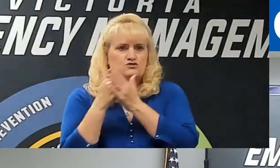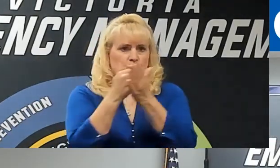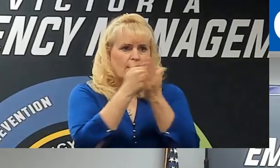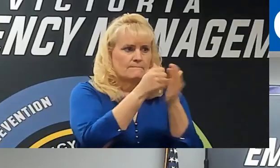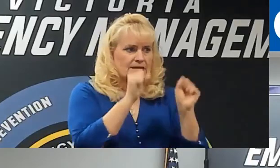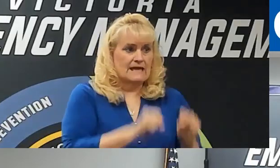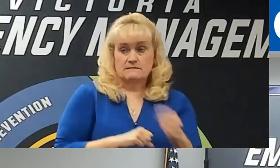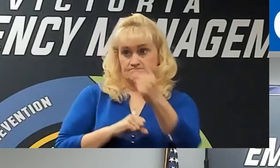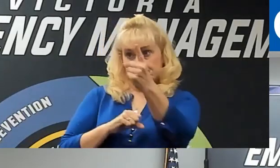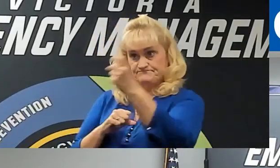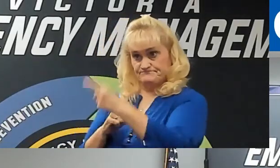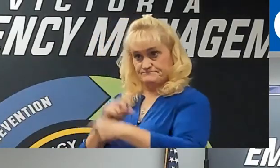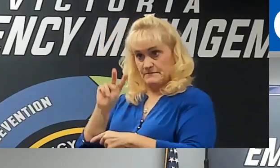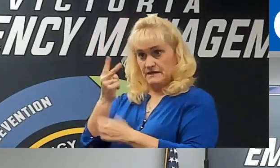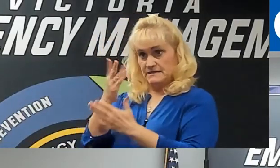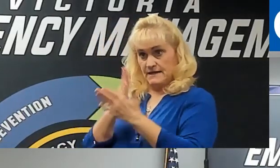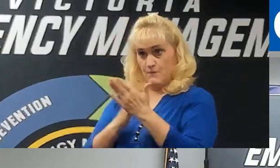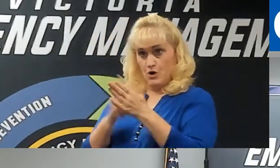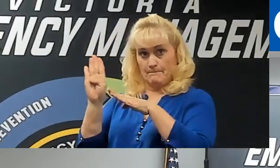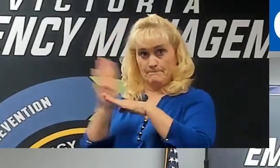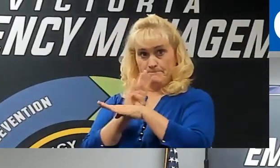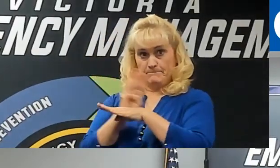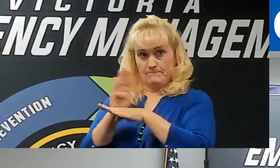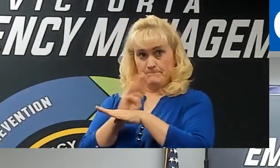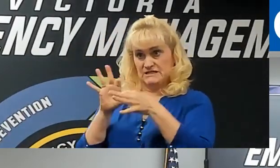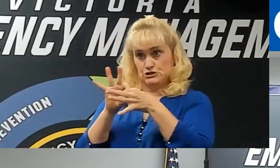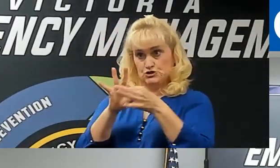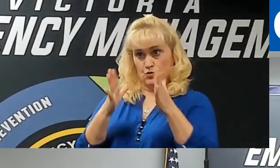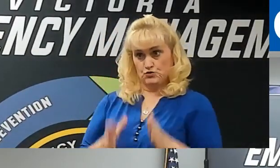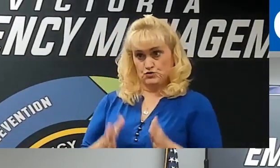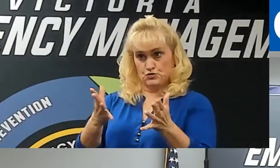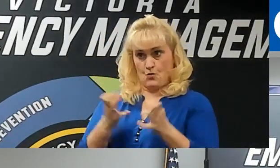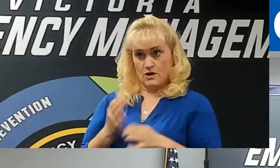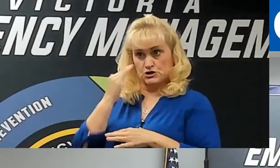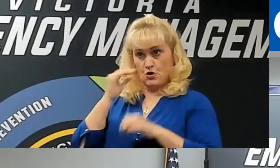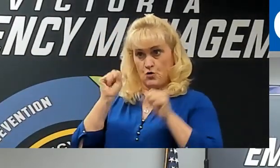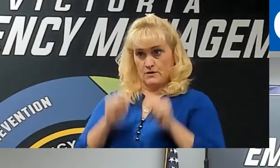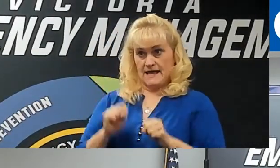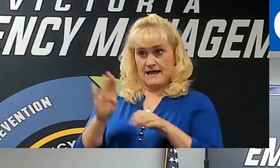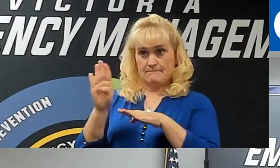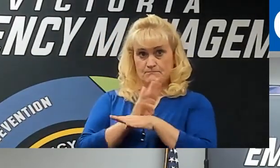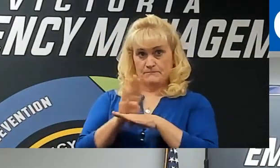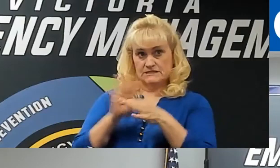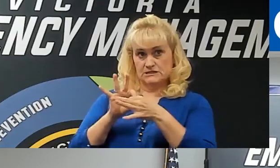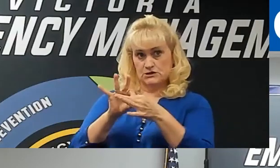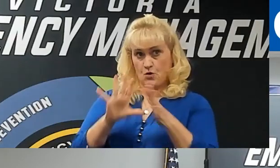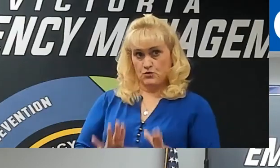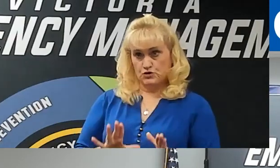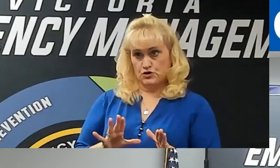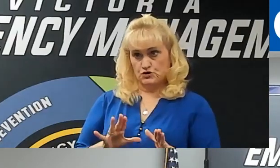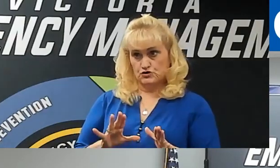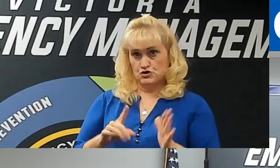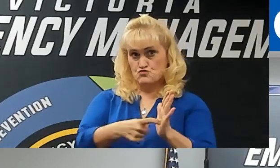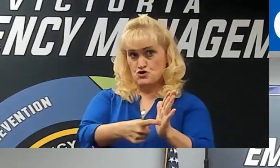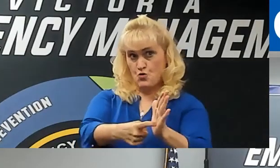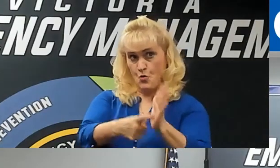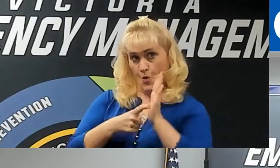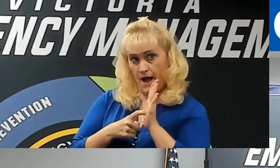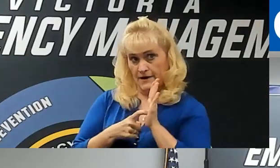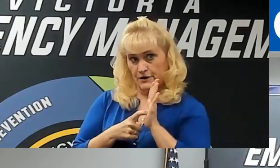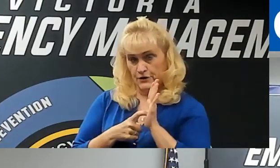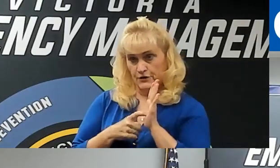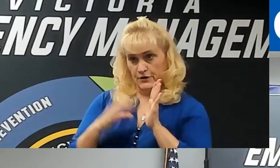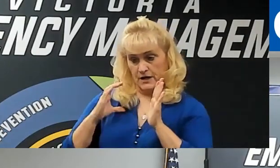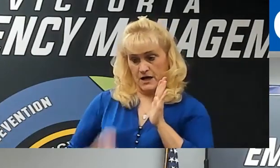that is that I've had business owners ask me to ask you, can business owners then mandate that their customers upon entry must